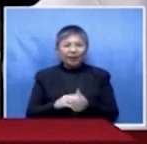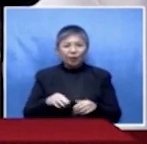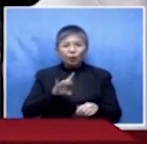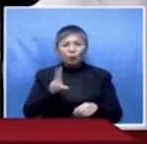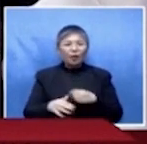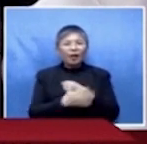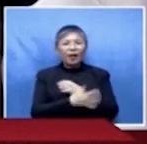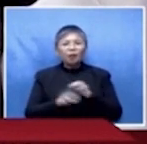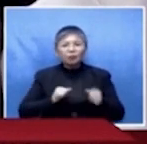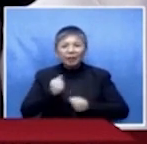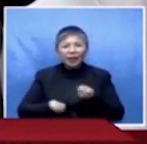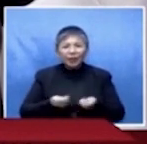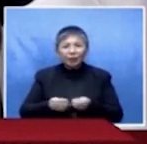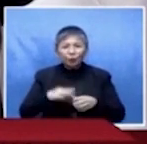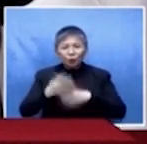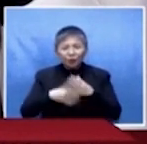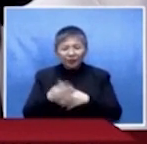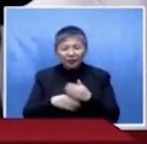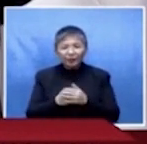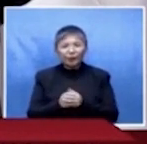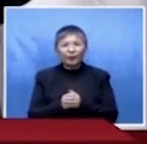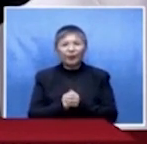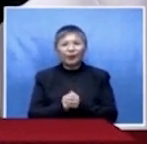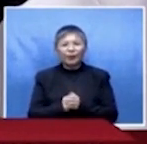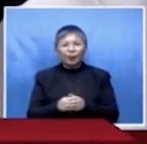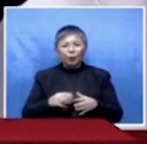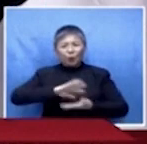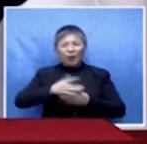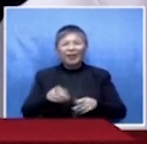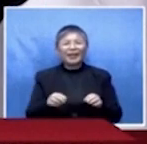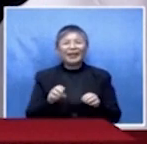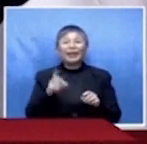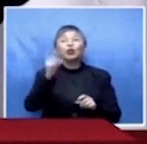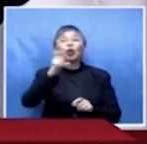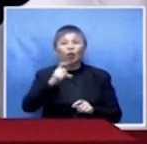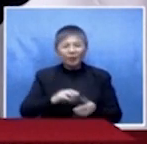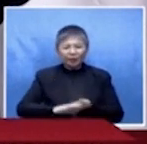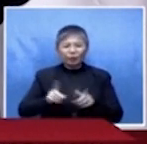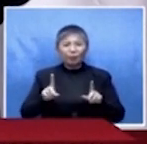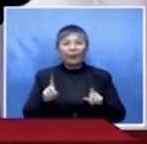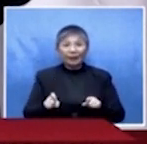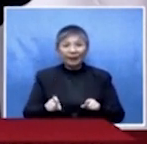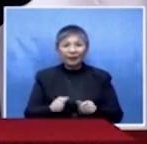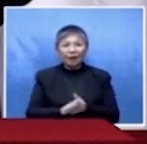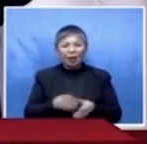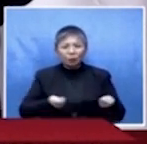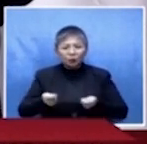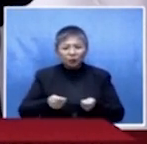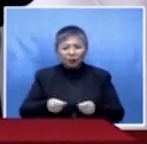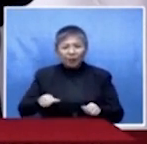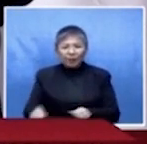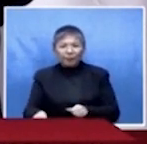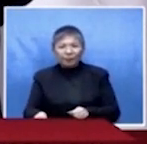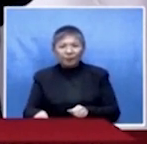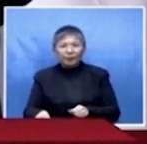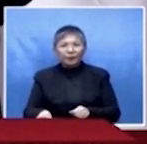The current economic situation can be compared to a computer crash in which countries are currently facing stagnation. All countries must undergo a